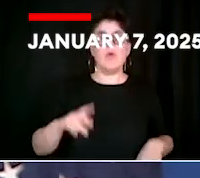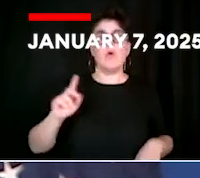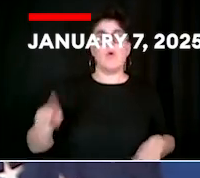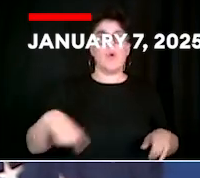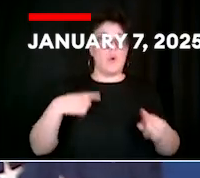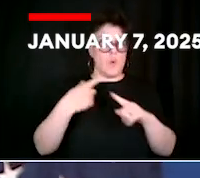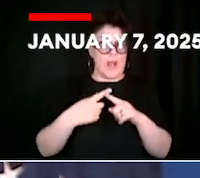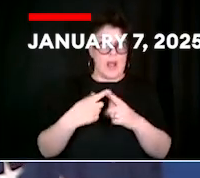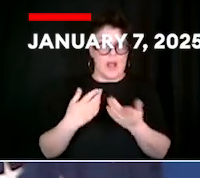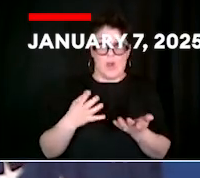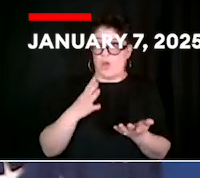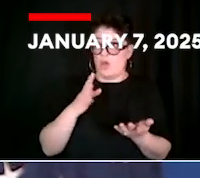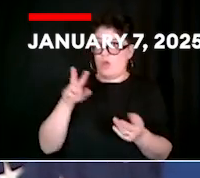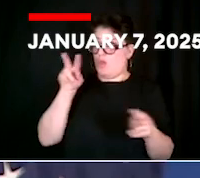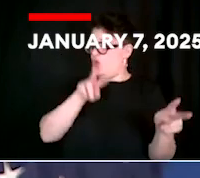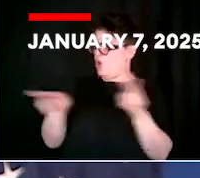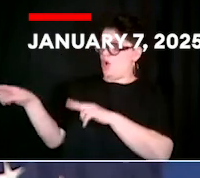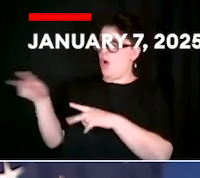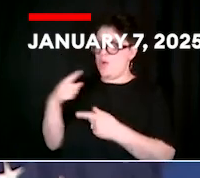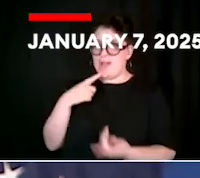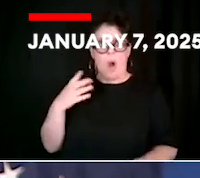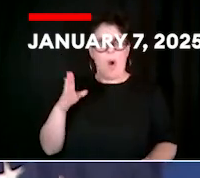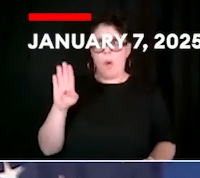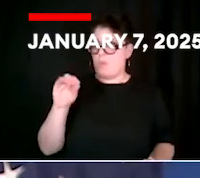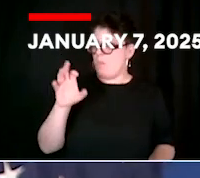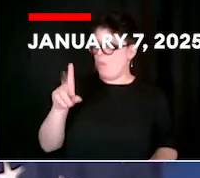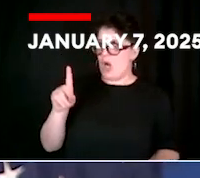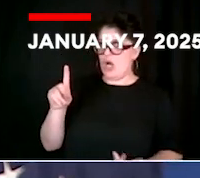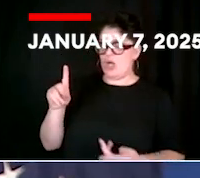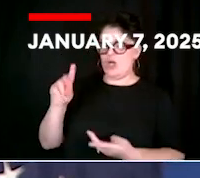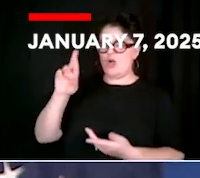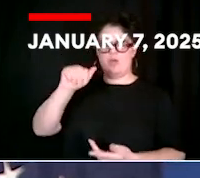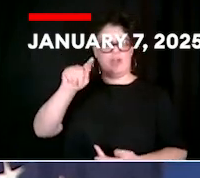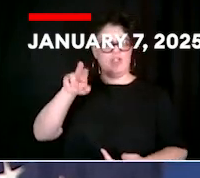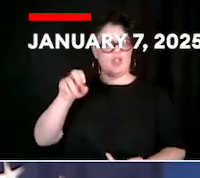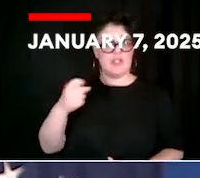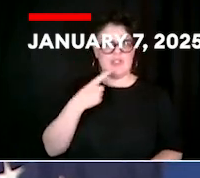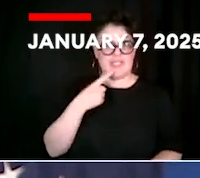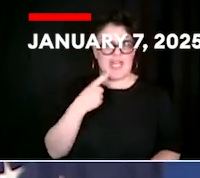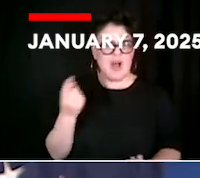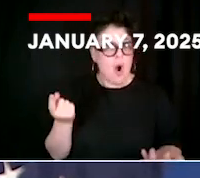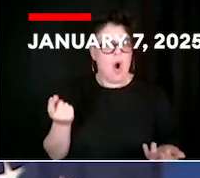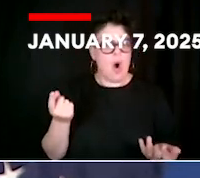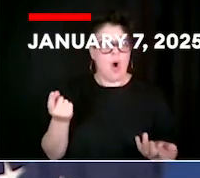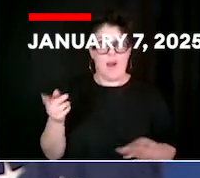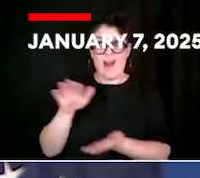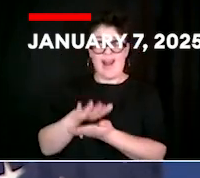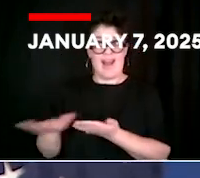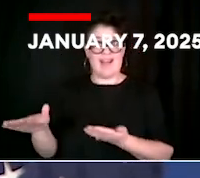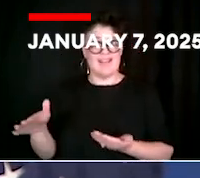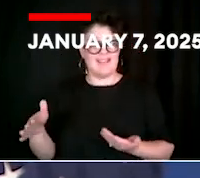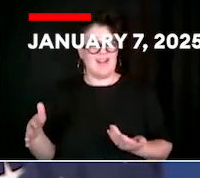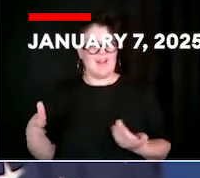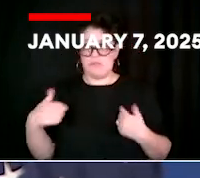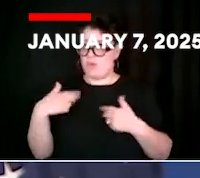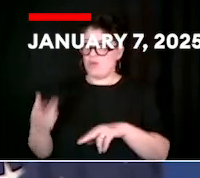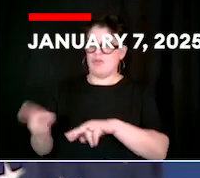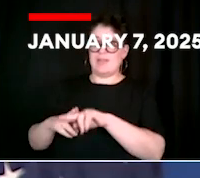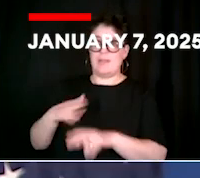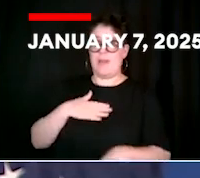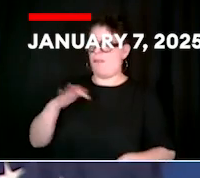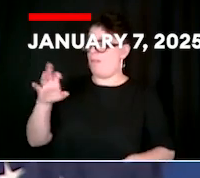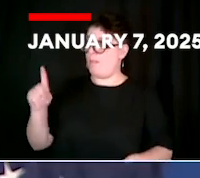saying, that, Eric, you're doing a darn good job, because we're going to, not only did they raise my bond, but they showed that they believe to continue